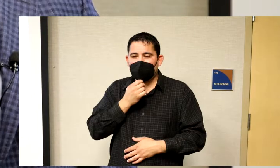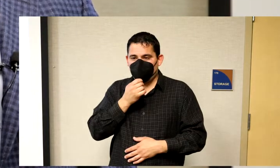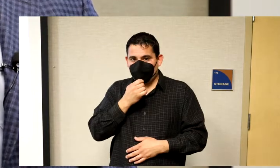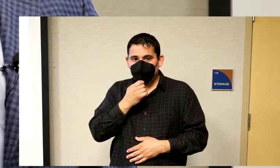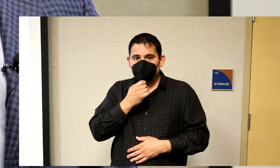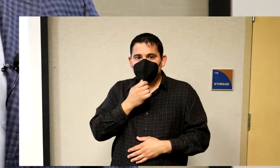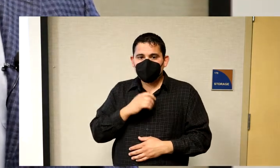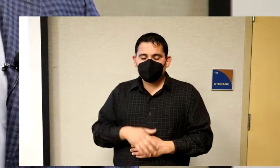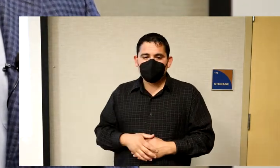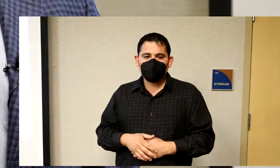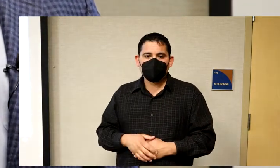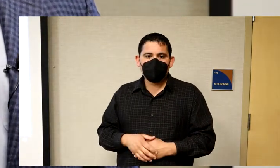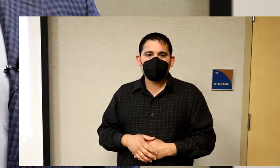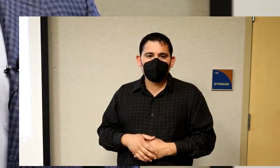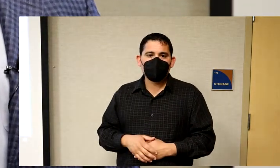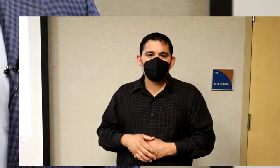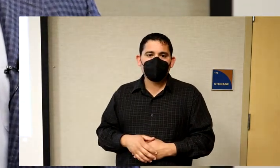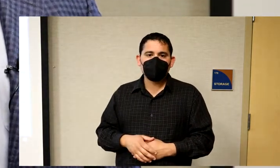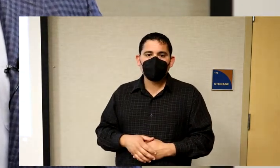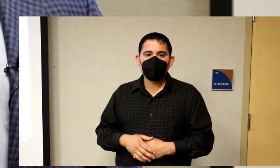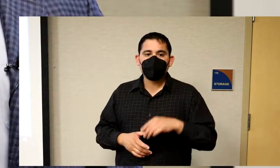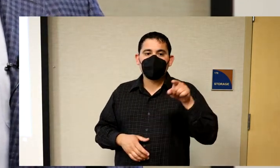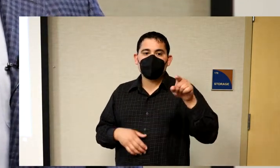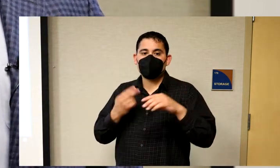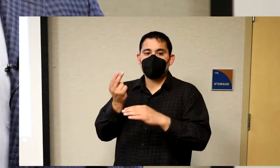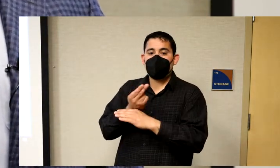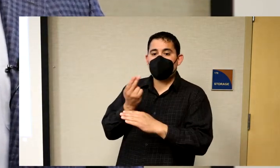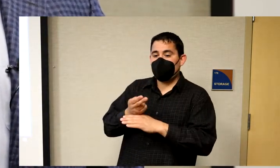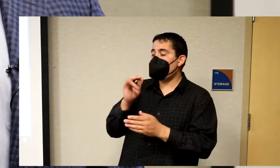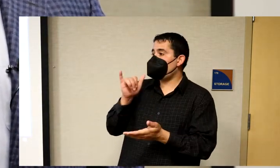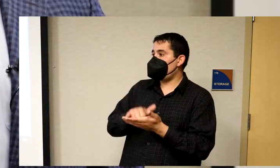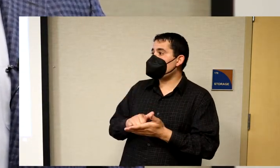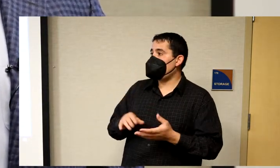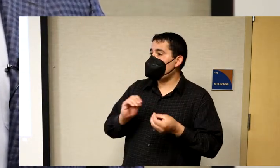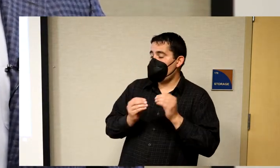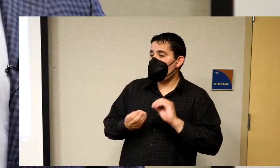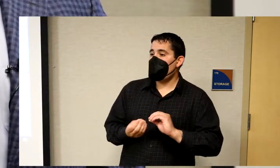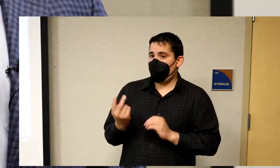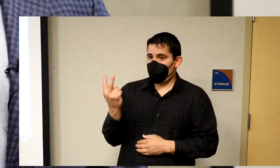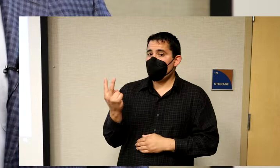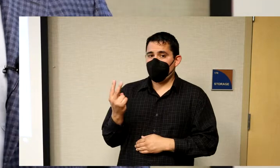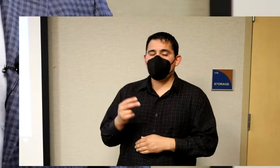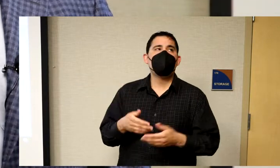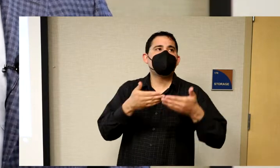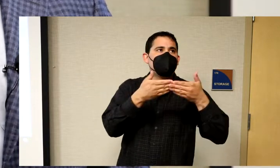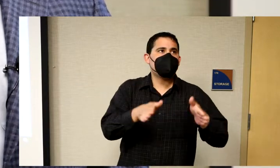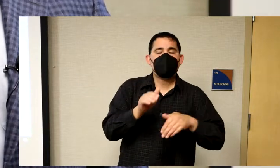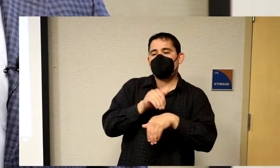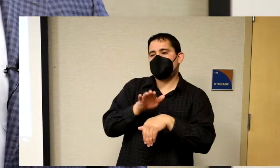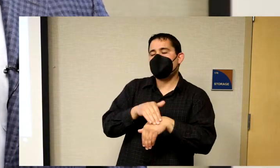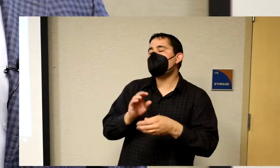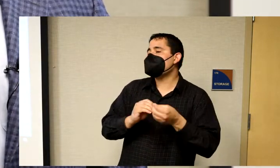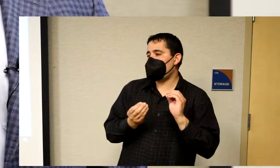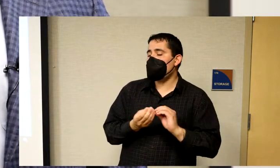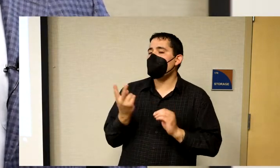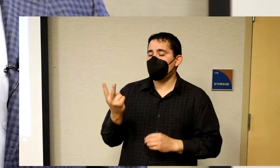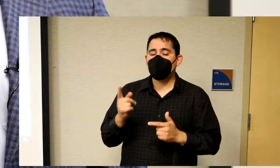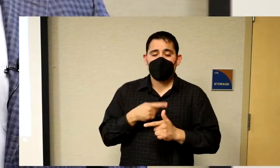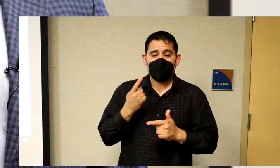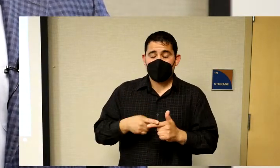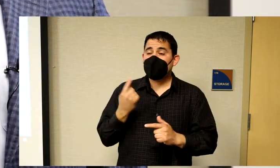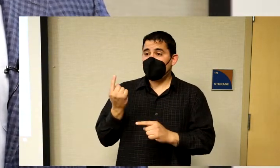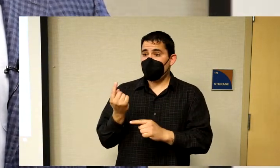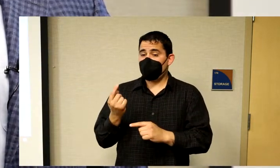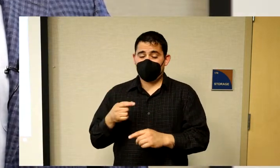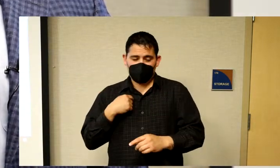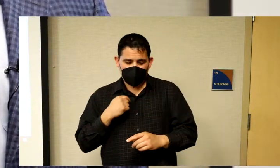But see, that's why I mean, like, use public submission number 2, right? And they just adjusted the lines. It seems like at some point we